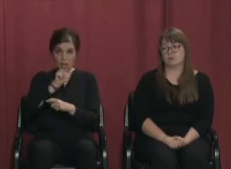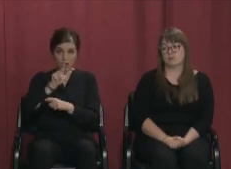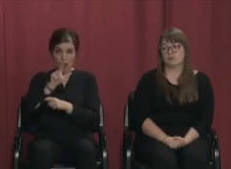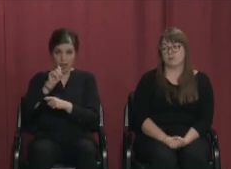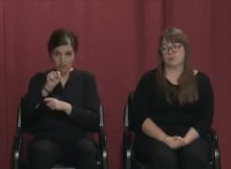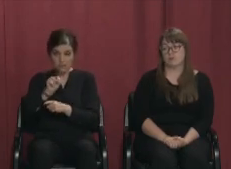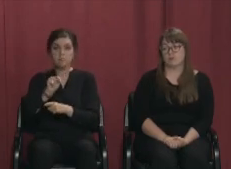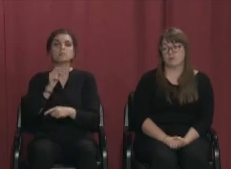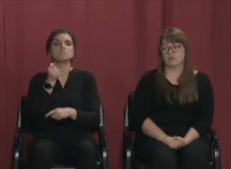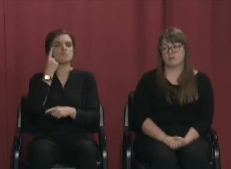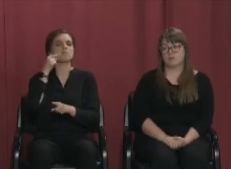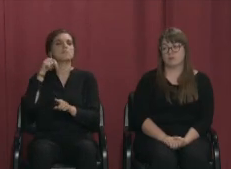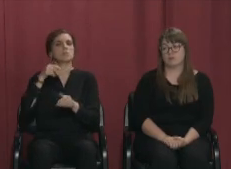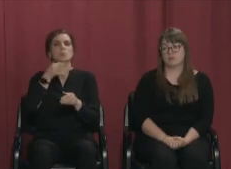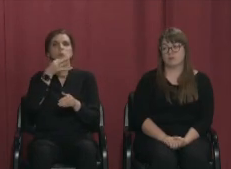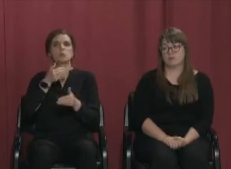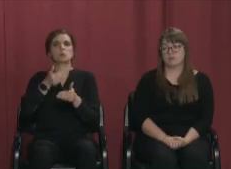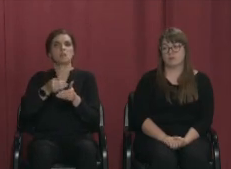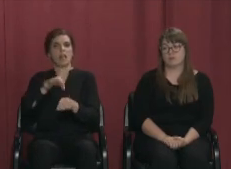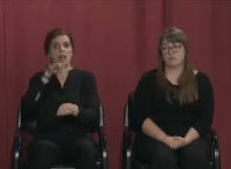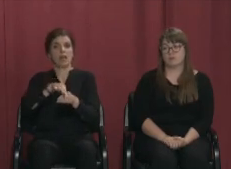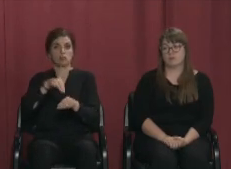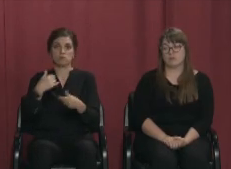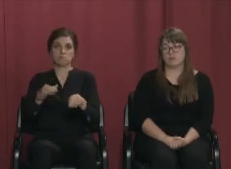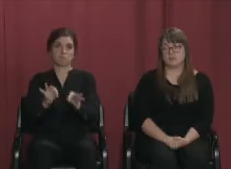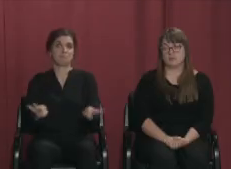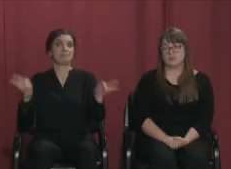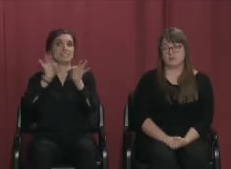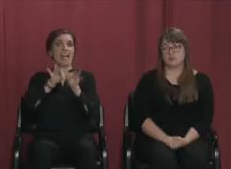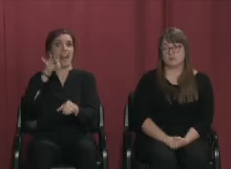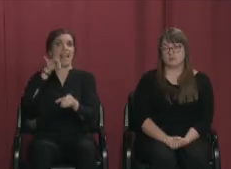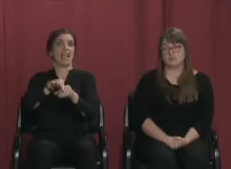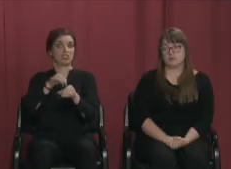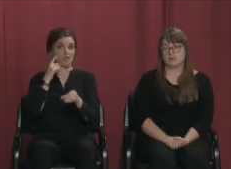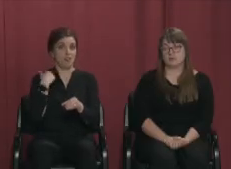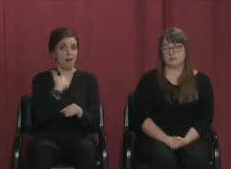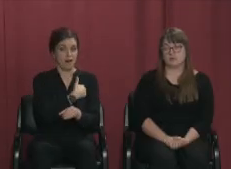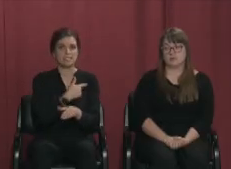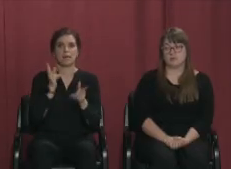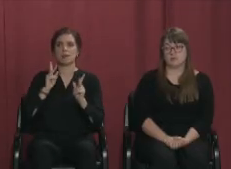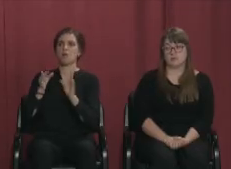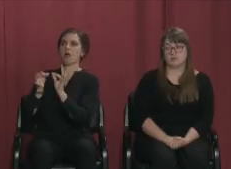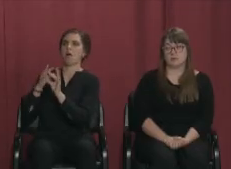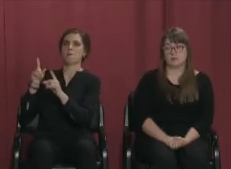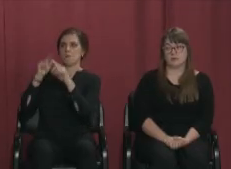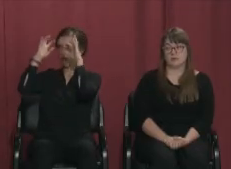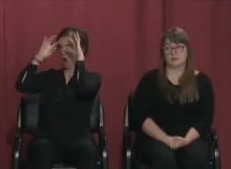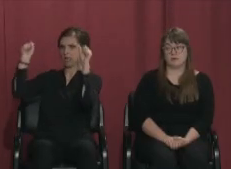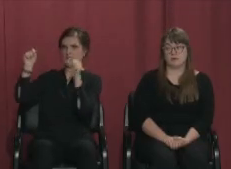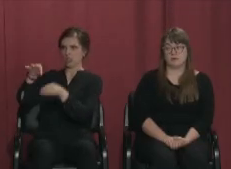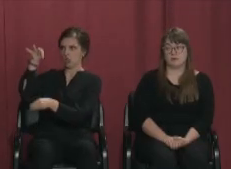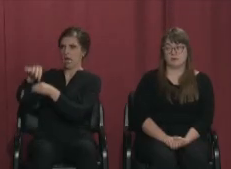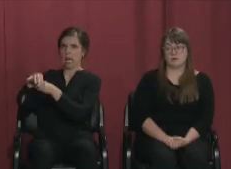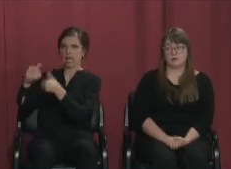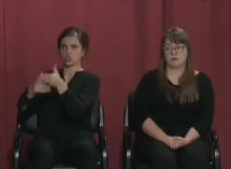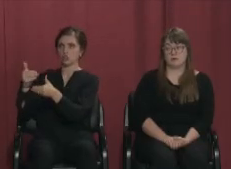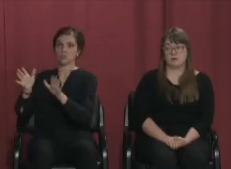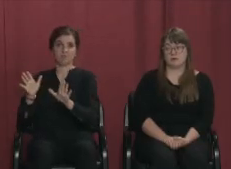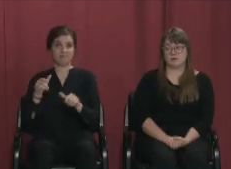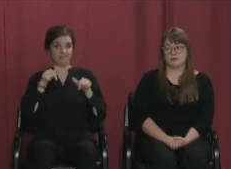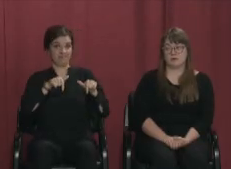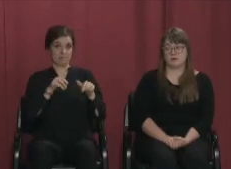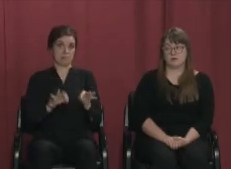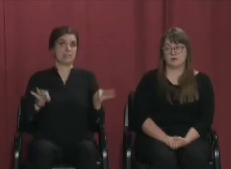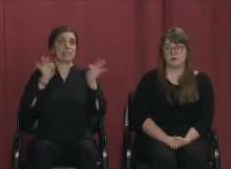which is a very big election for us, people talk about the presidential, this is actually our biggest election. We have, I think, over 600